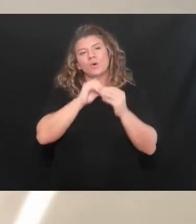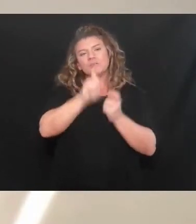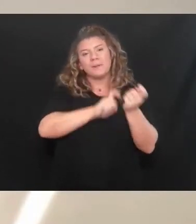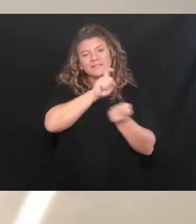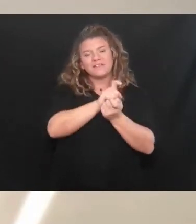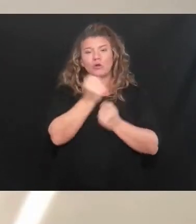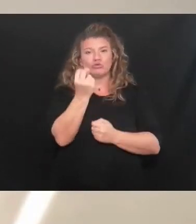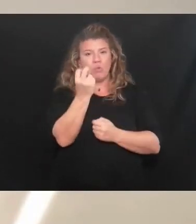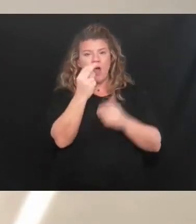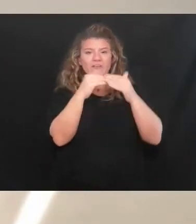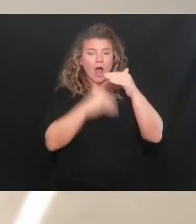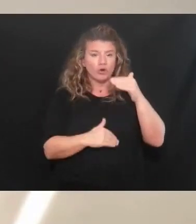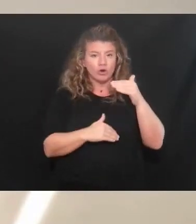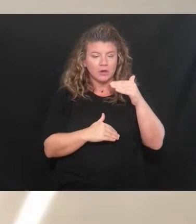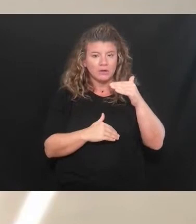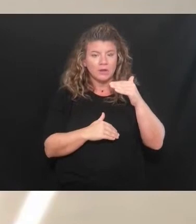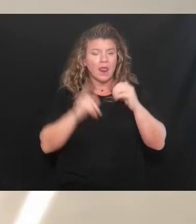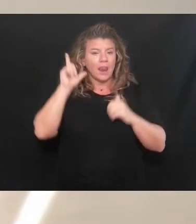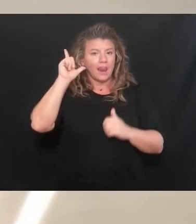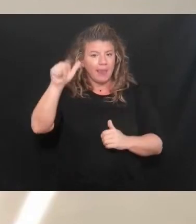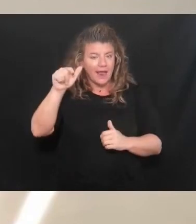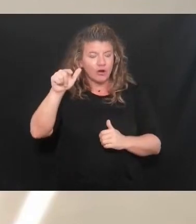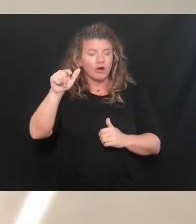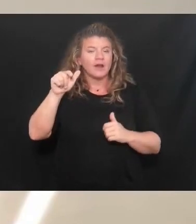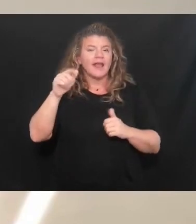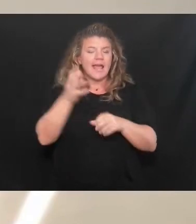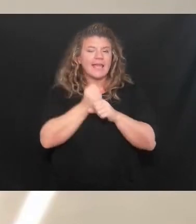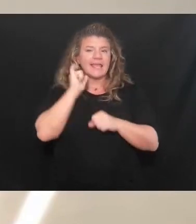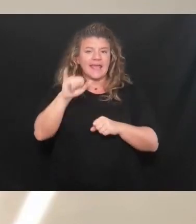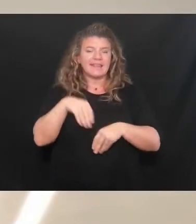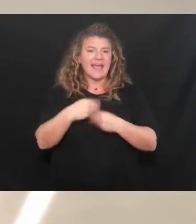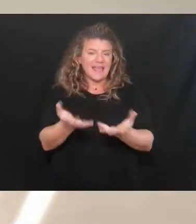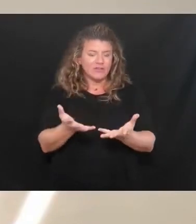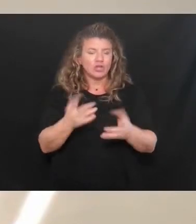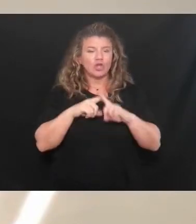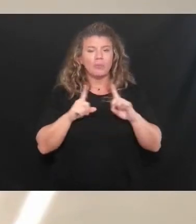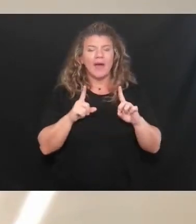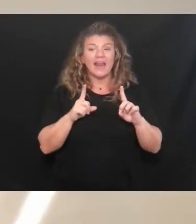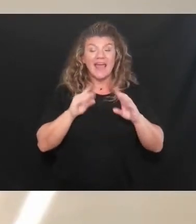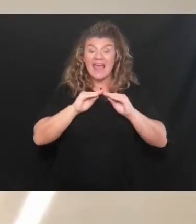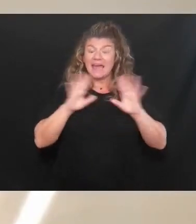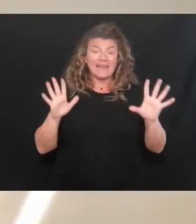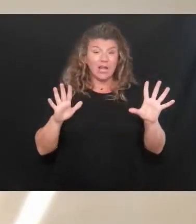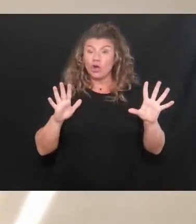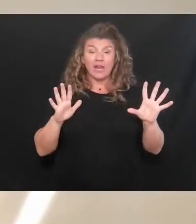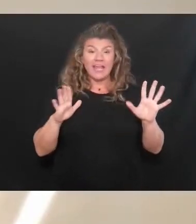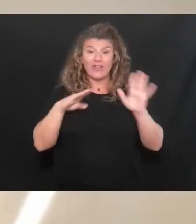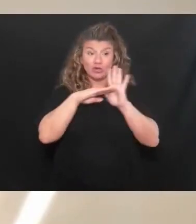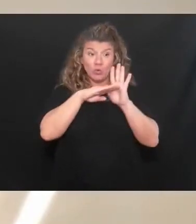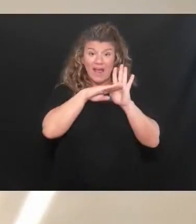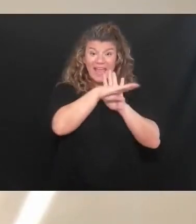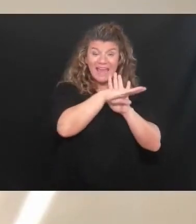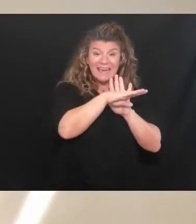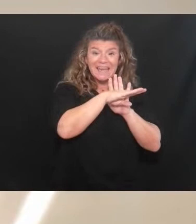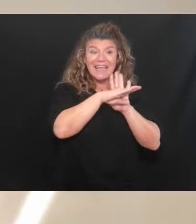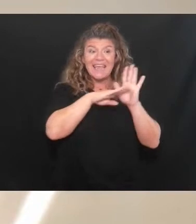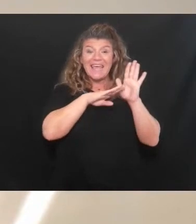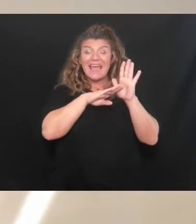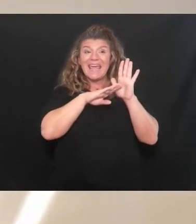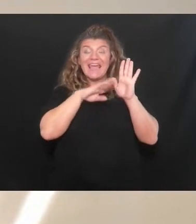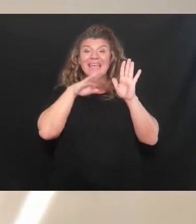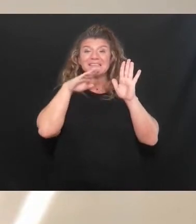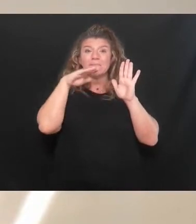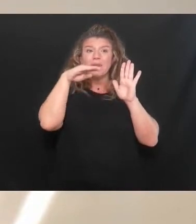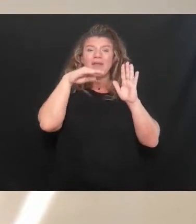and under later on and get that provided to you. But clearly the trend is moving towards